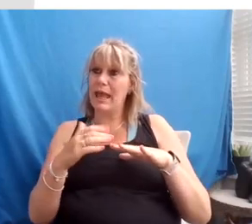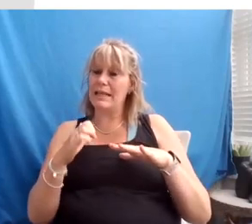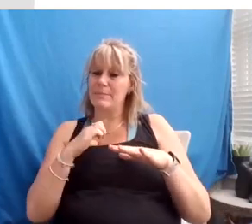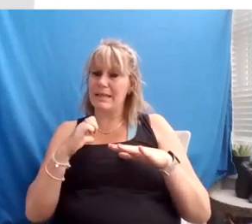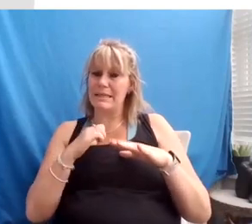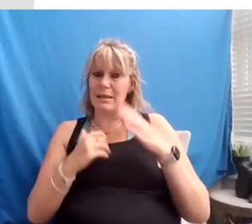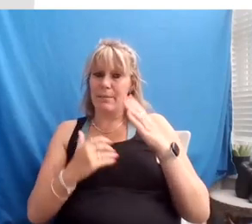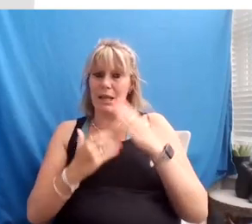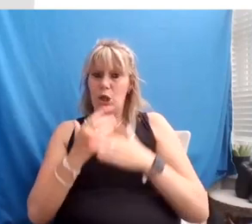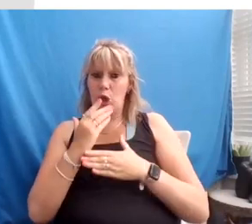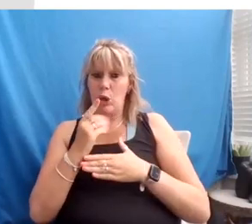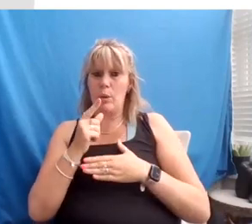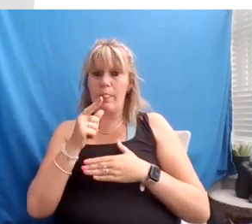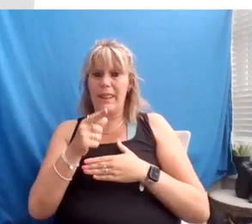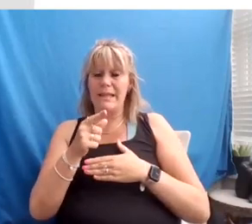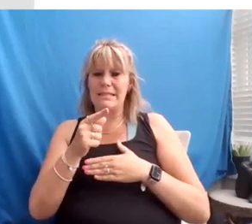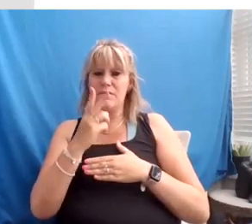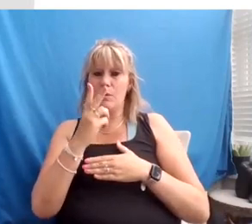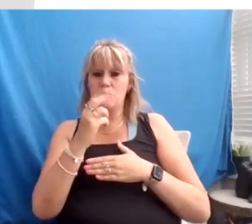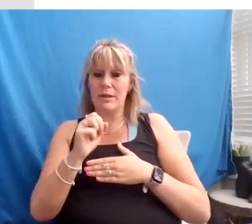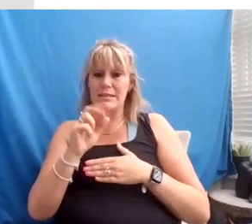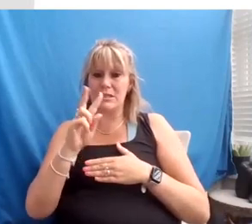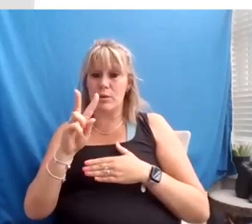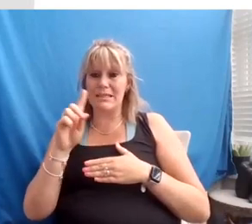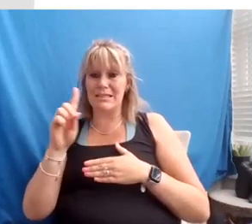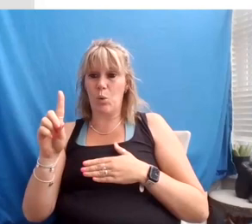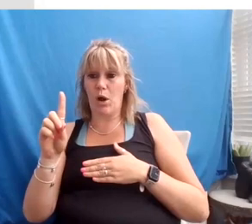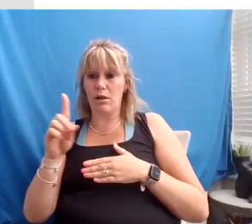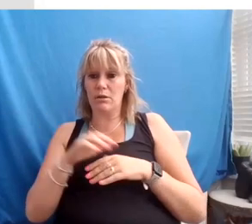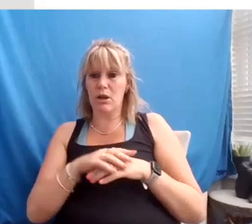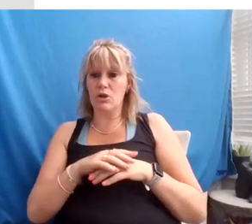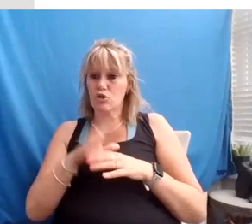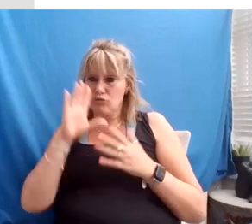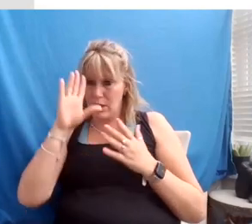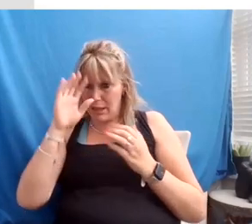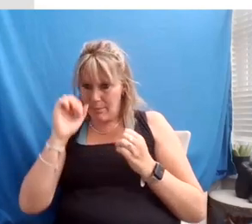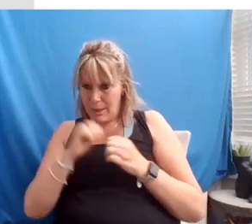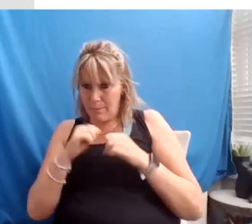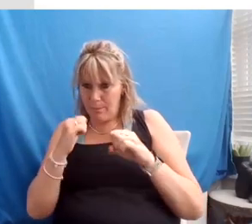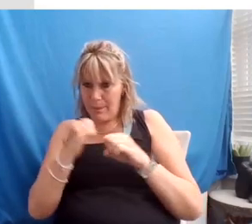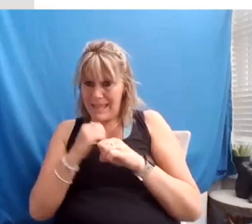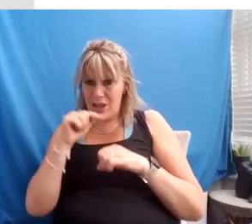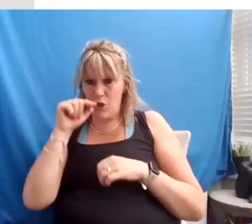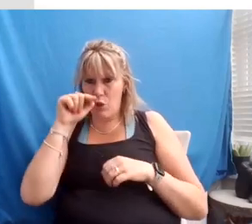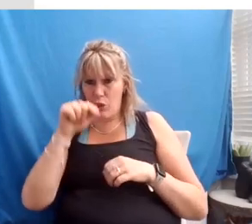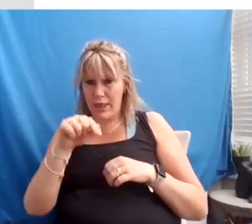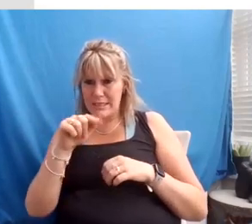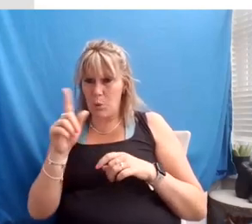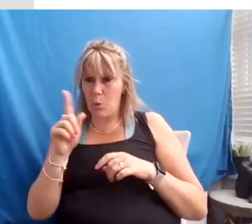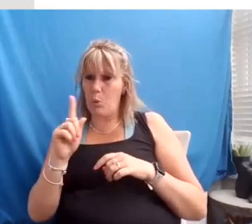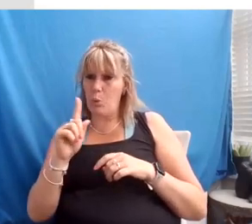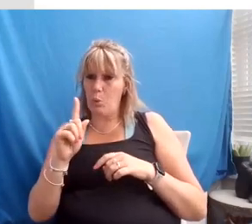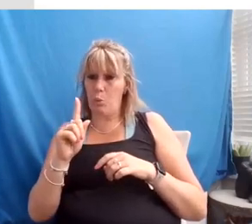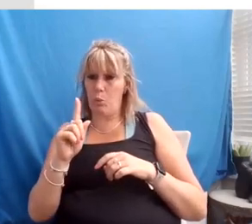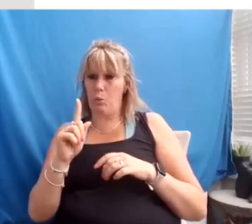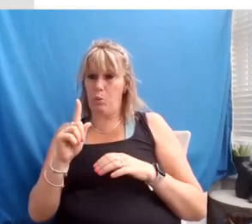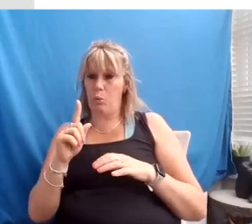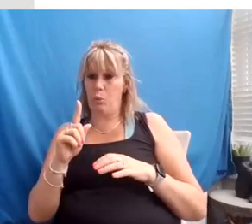is 2021. But do you remember making this, Dwayne? You know, what was motivating you?